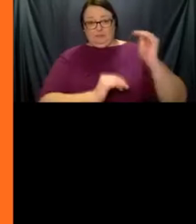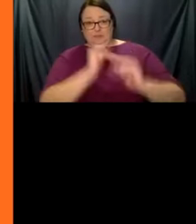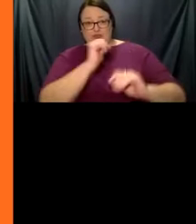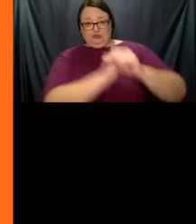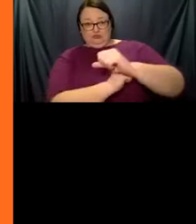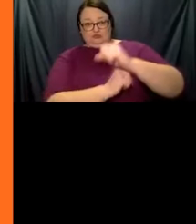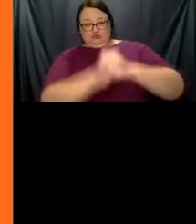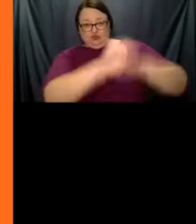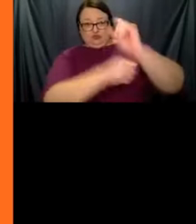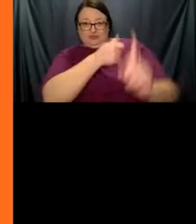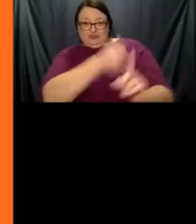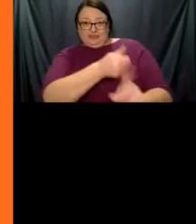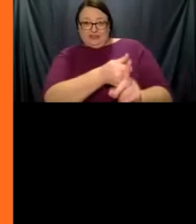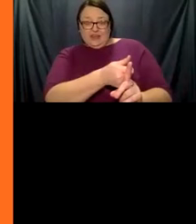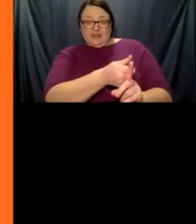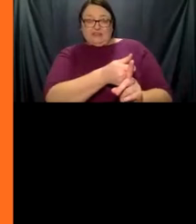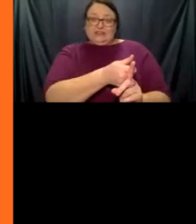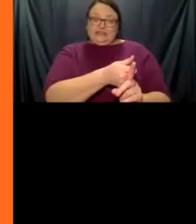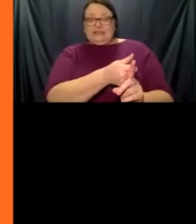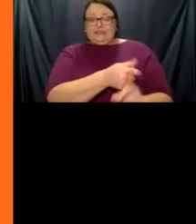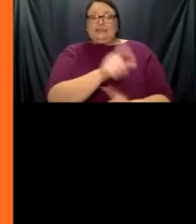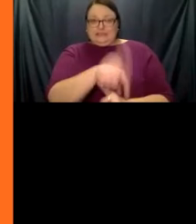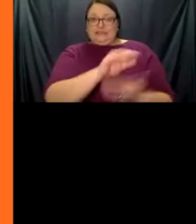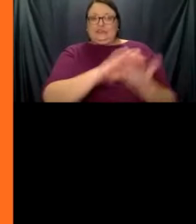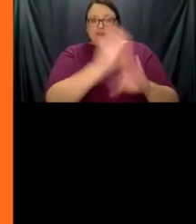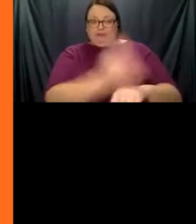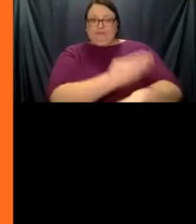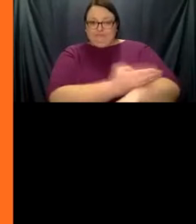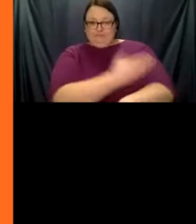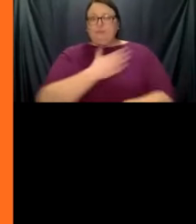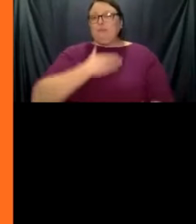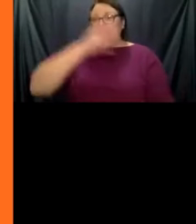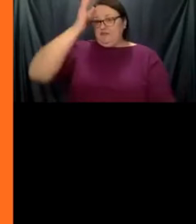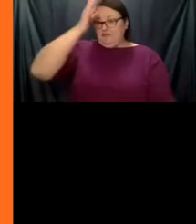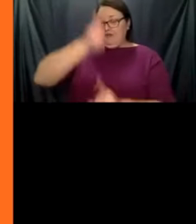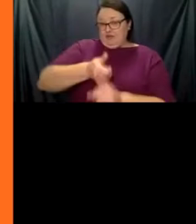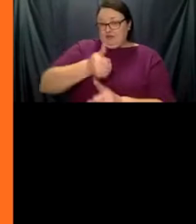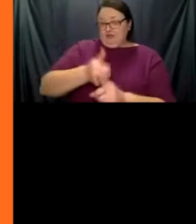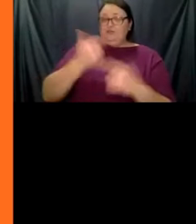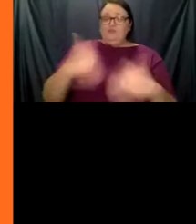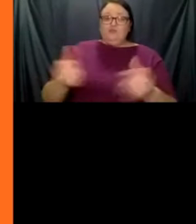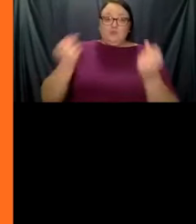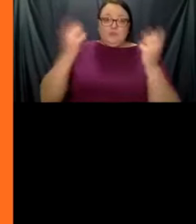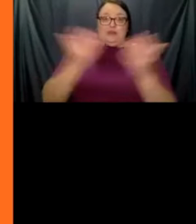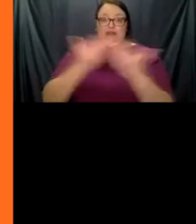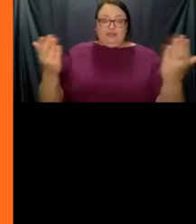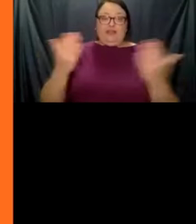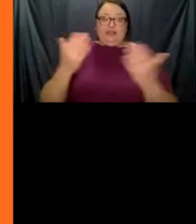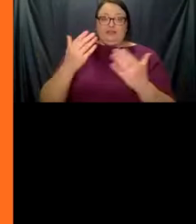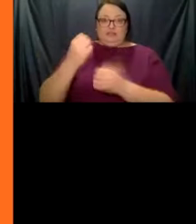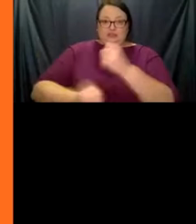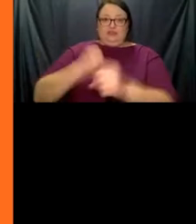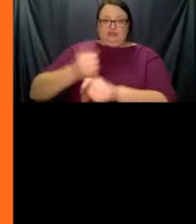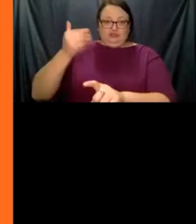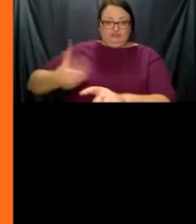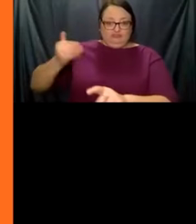itself did need to be renovated. My father had done a lot of things in the years prior.